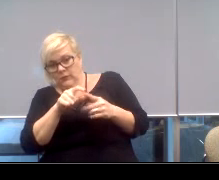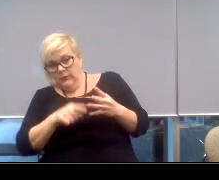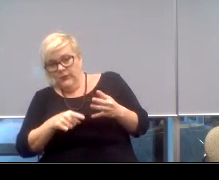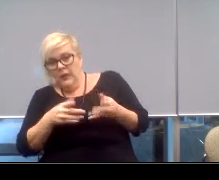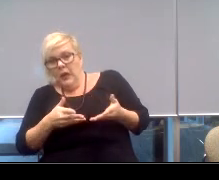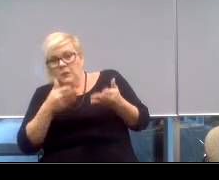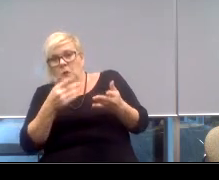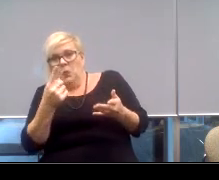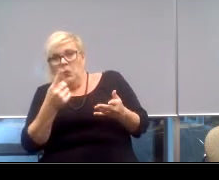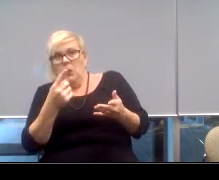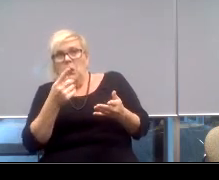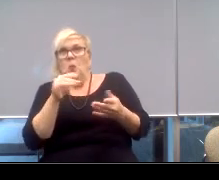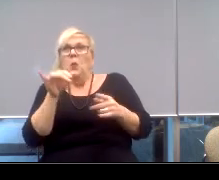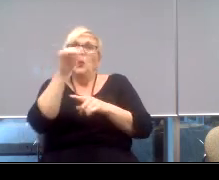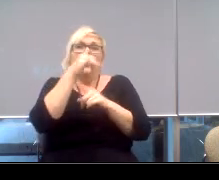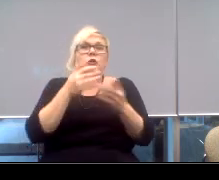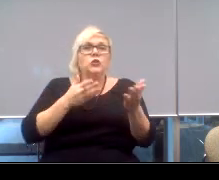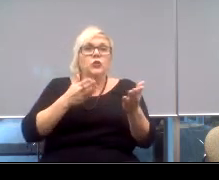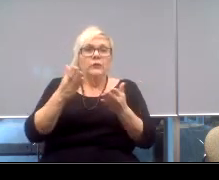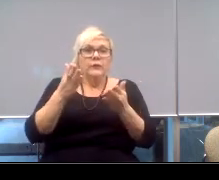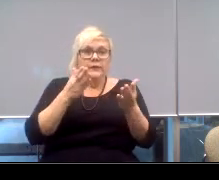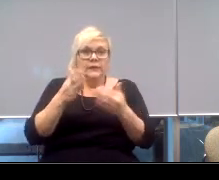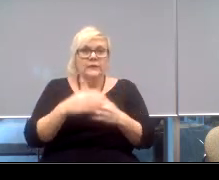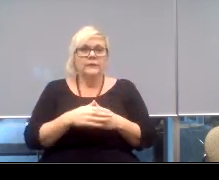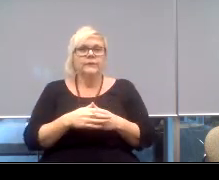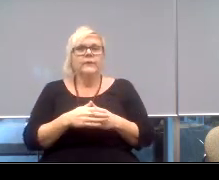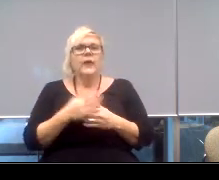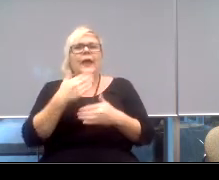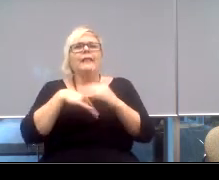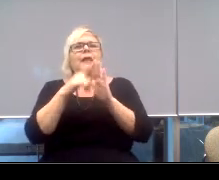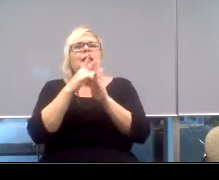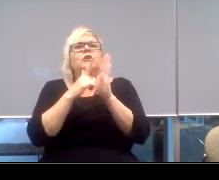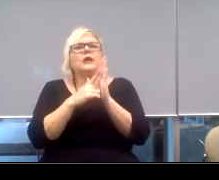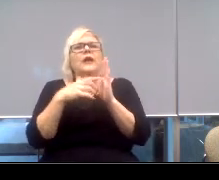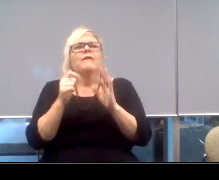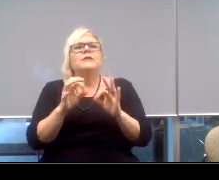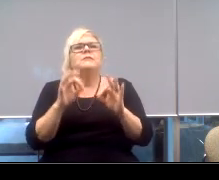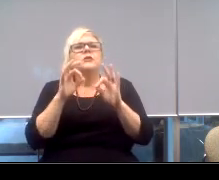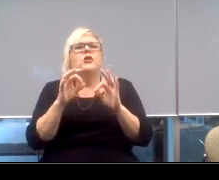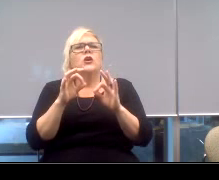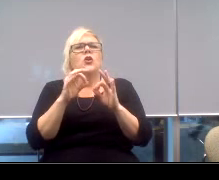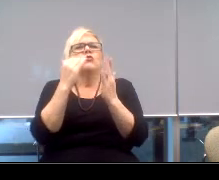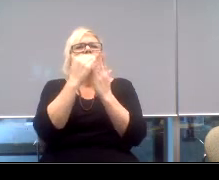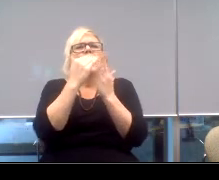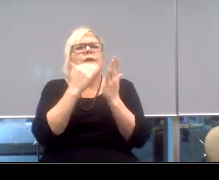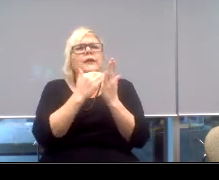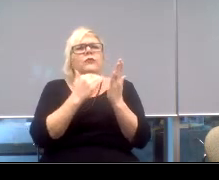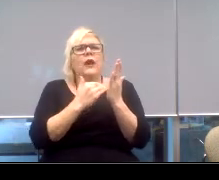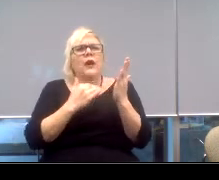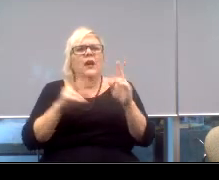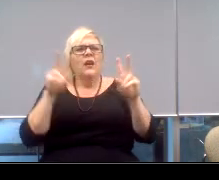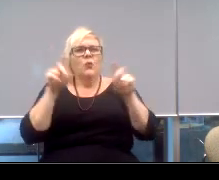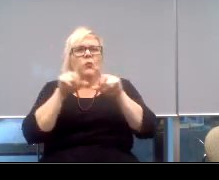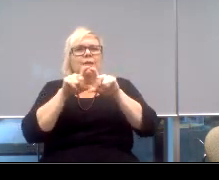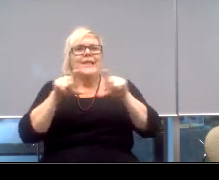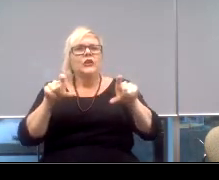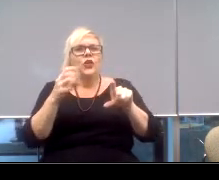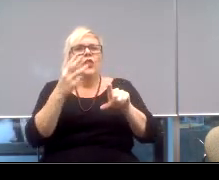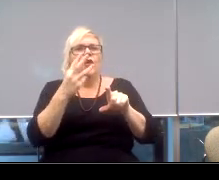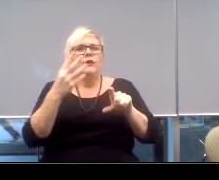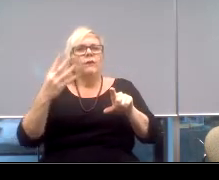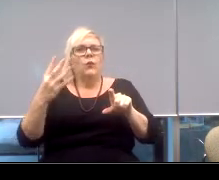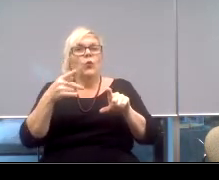Now, reasonable and necessary is a set of criteria. You'll find that in the legislation. We all talk about it as Section 34. If